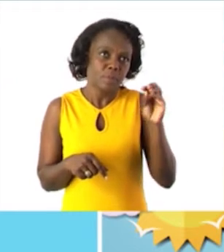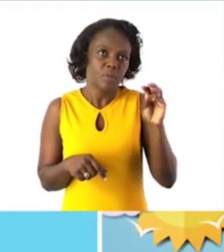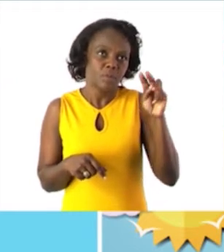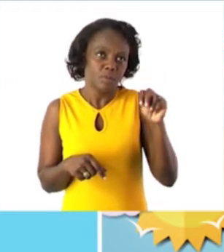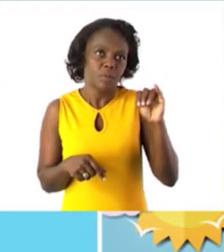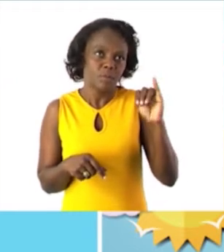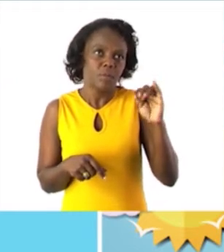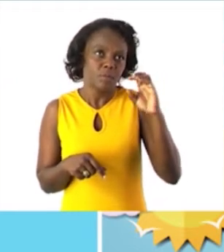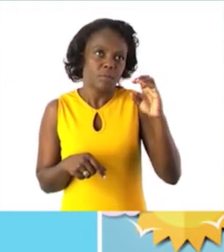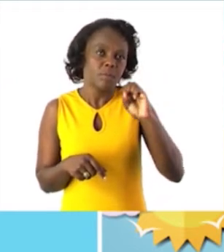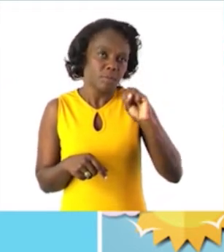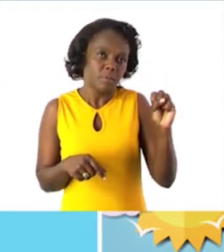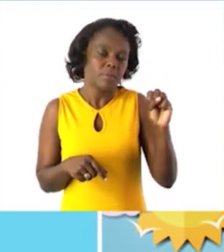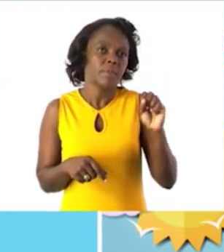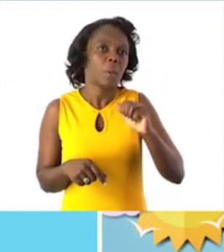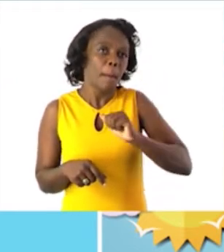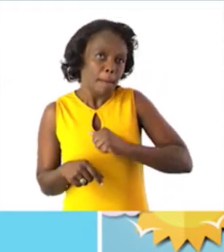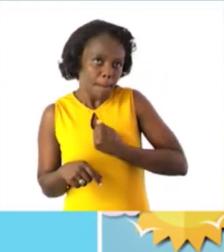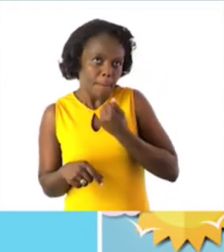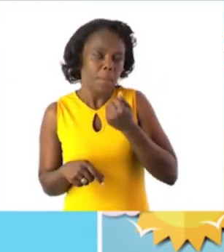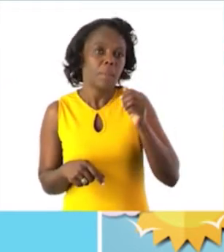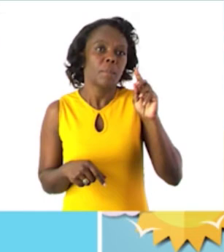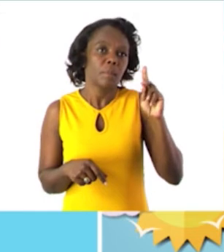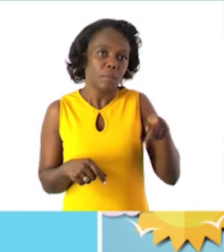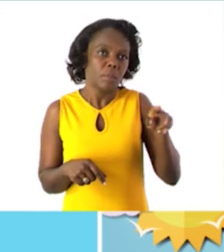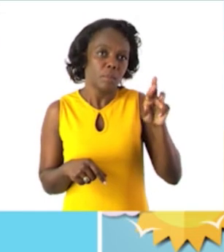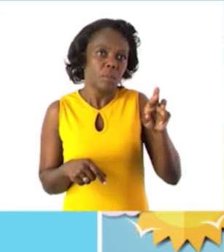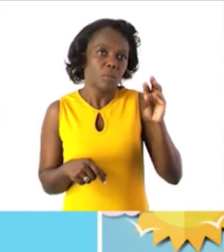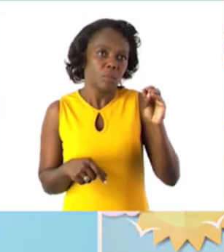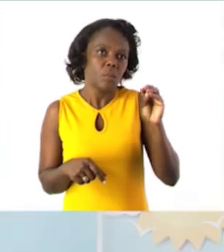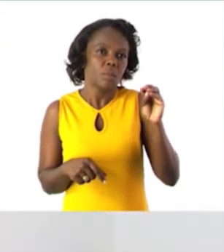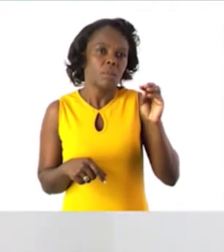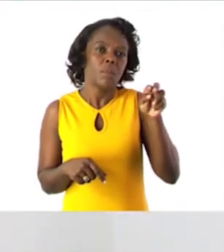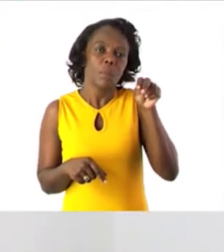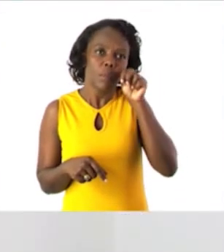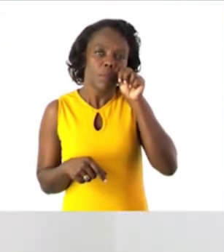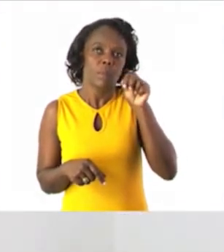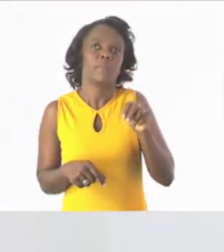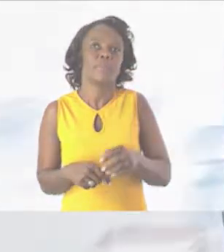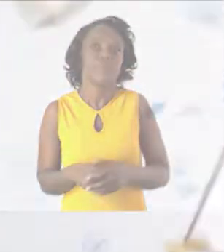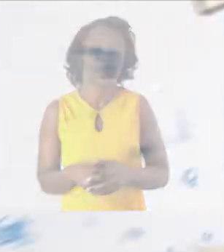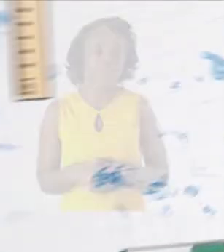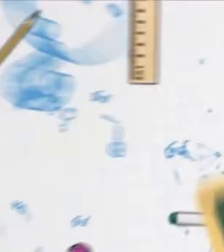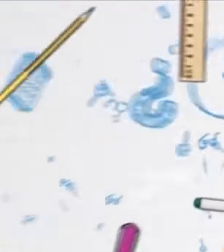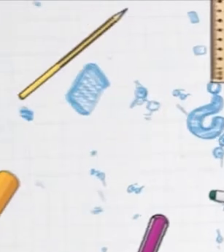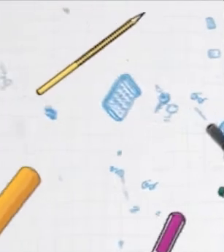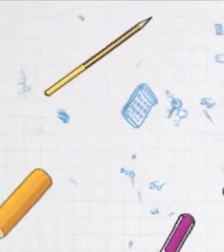at lesson 3 of phonics and possessive nouns.